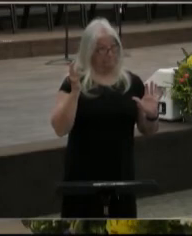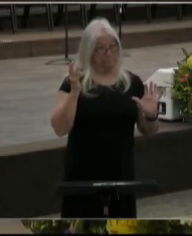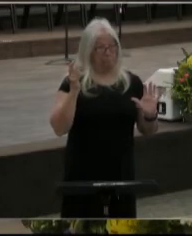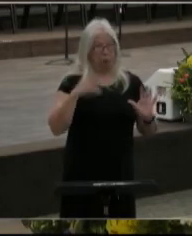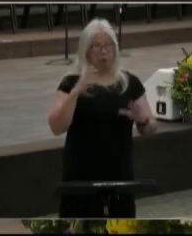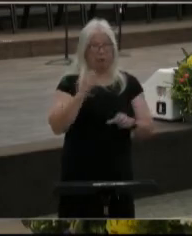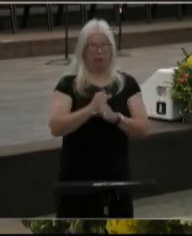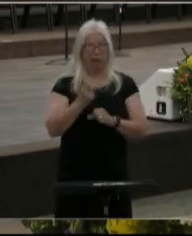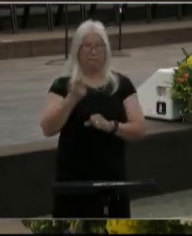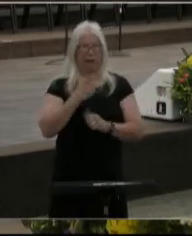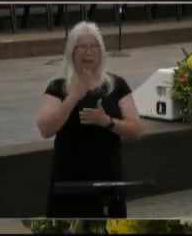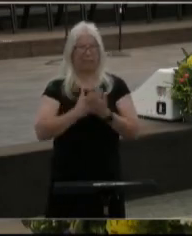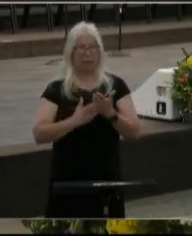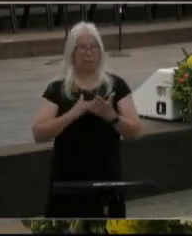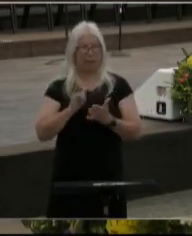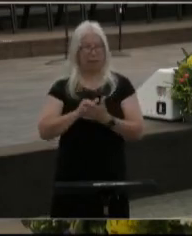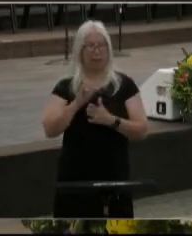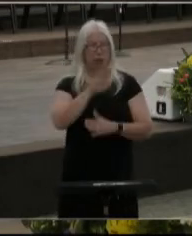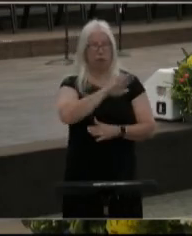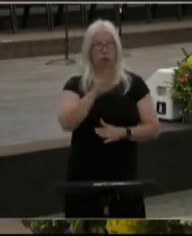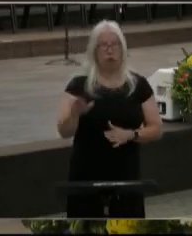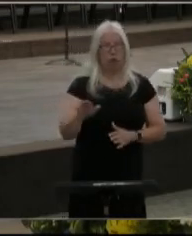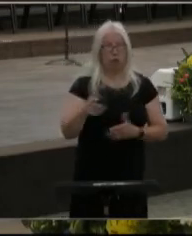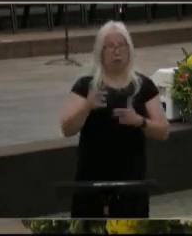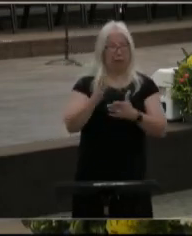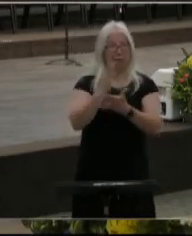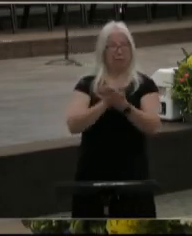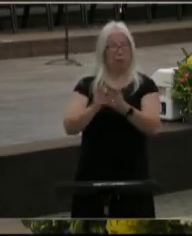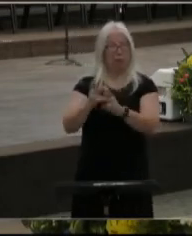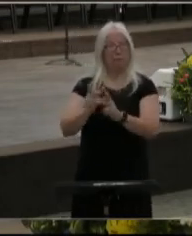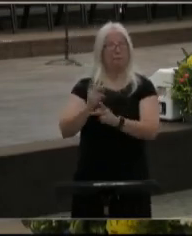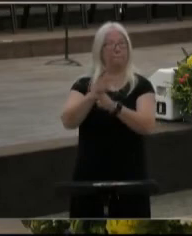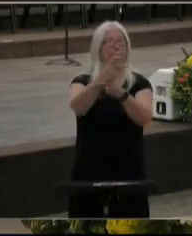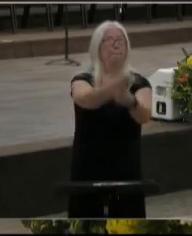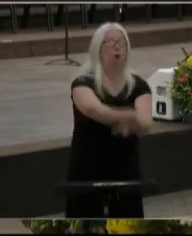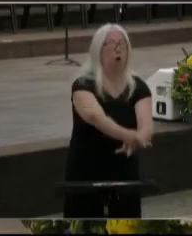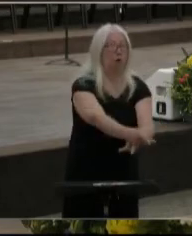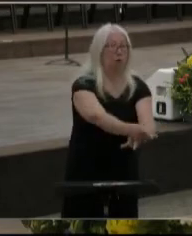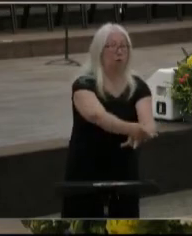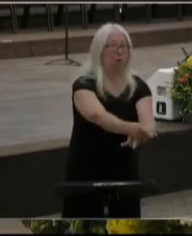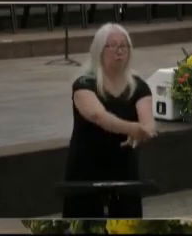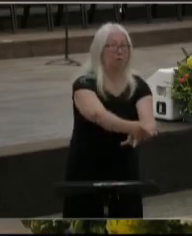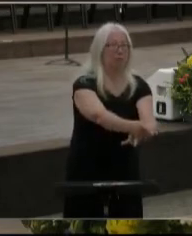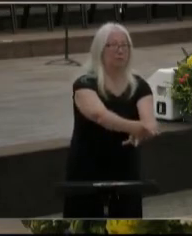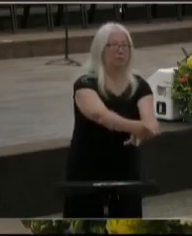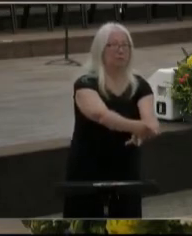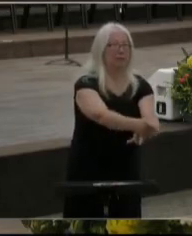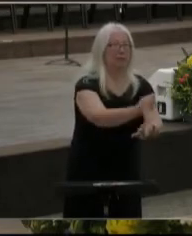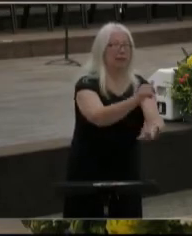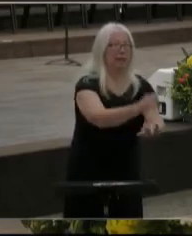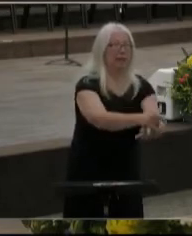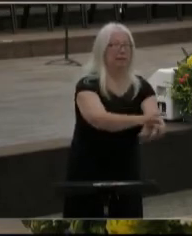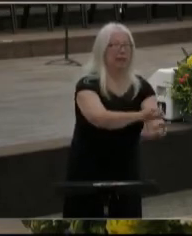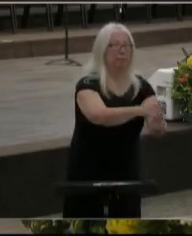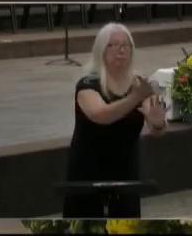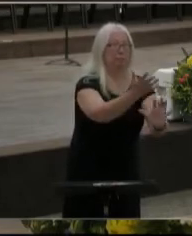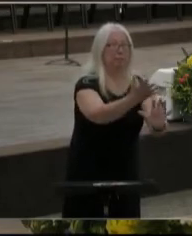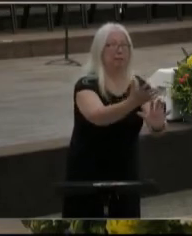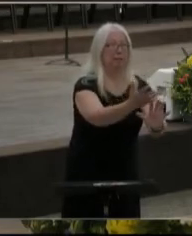You ever gotten back something that you let somebody else borrow? And they boogered it